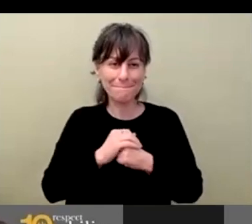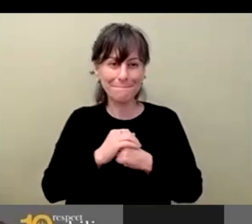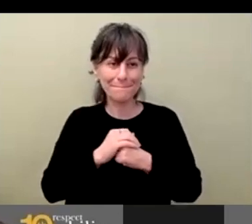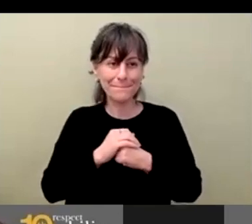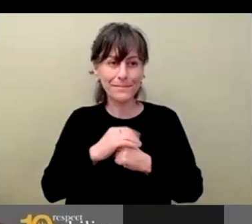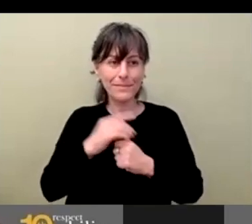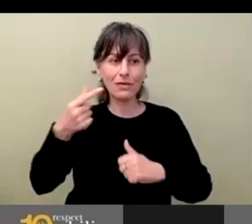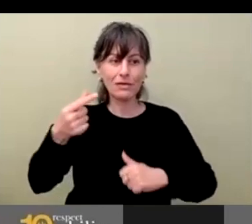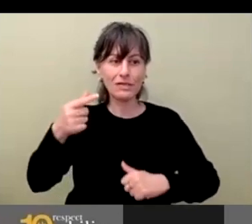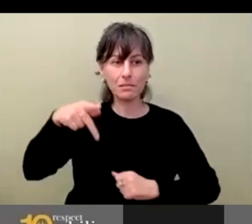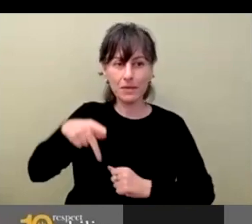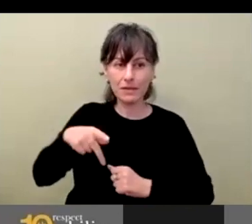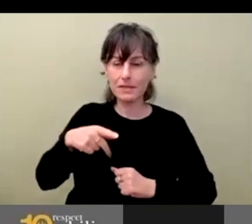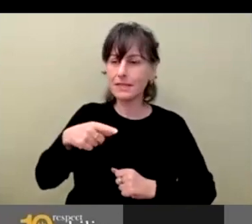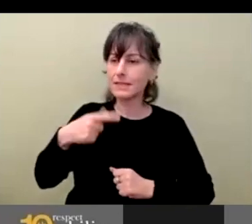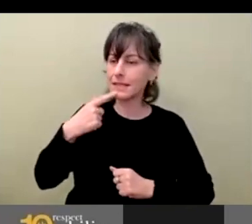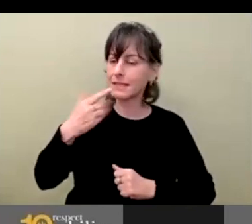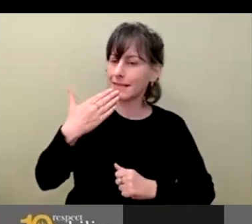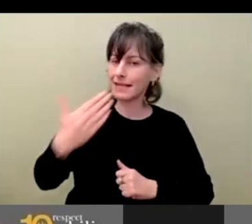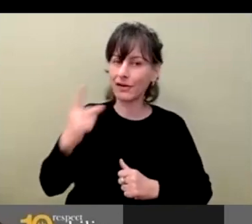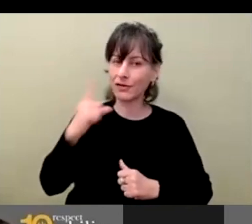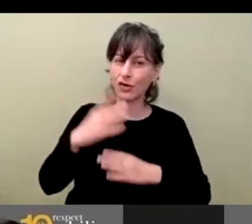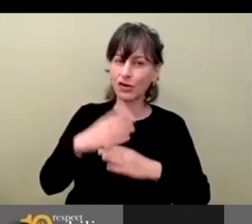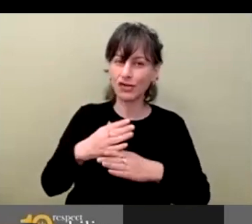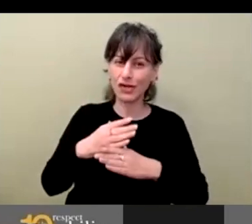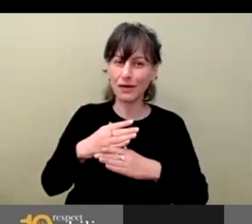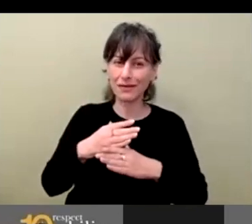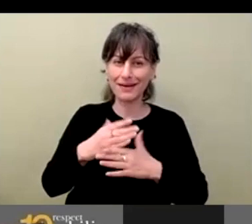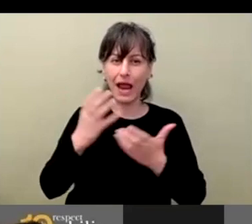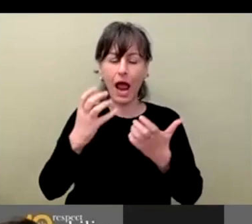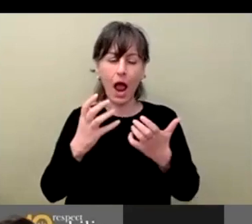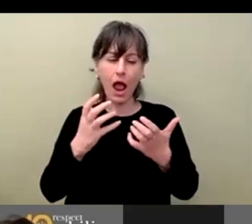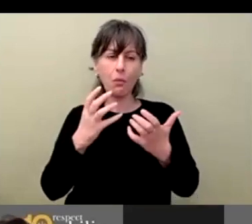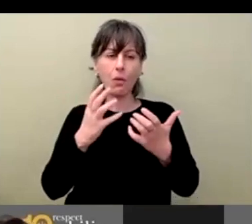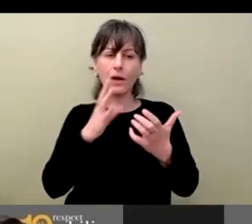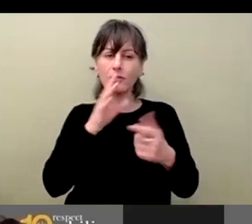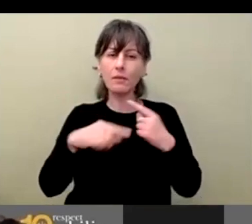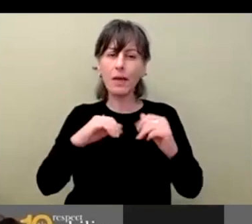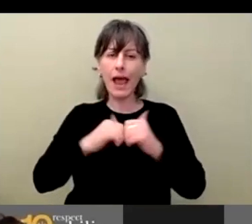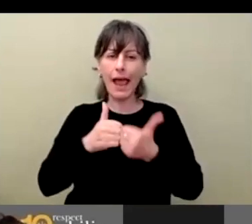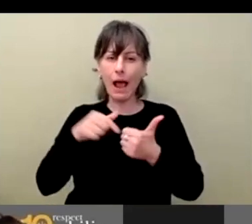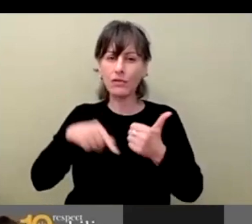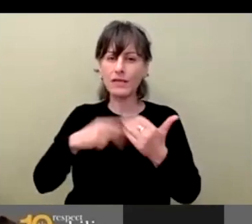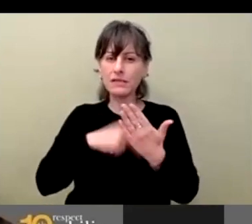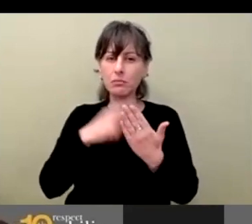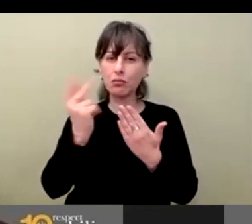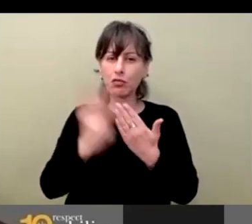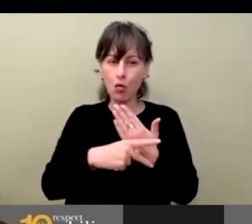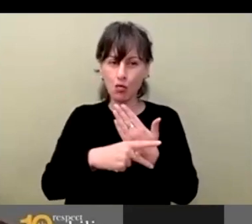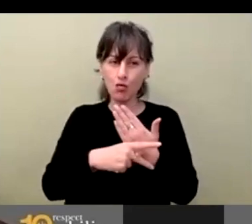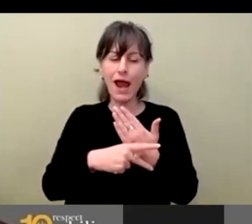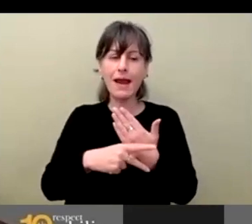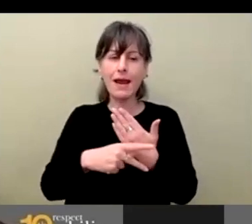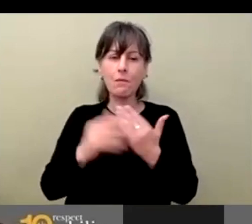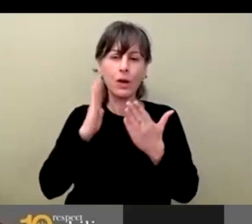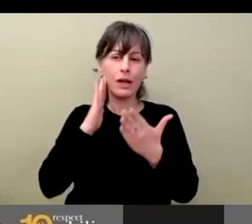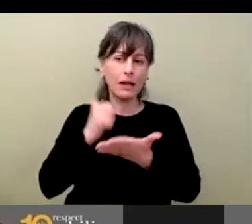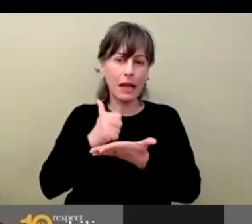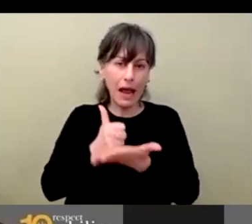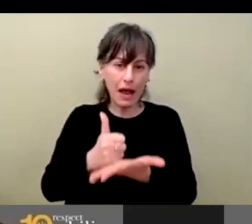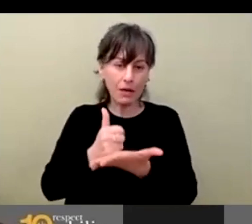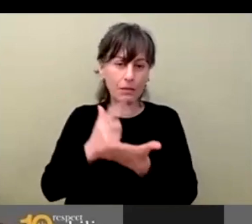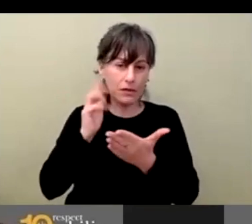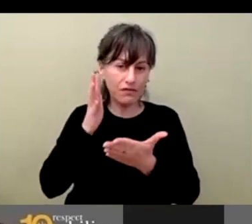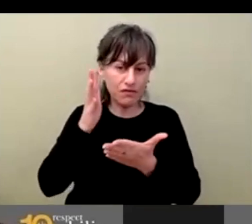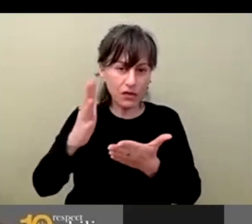Thank you all so much for sharing. I'd like to get into maybe how the fellowship program is going to help you all in your future careers, or how do you imagine